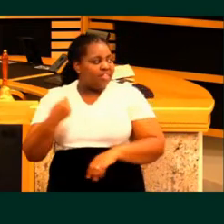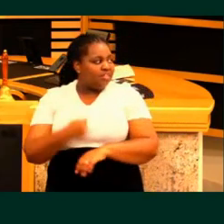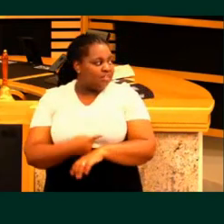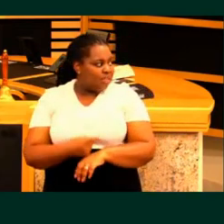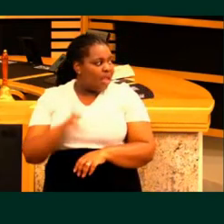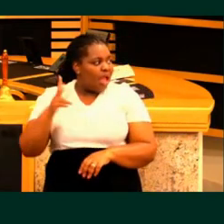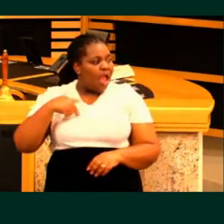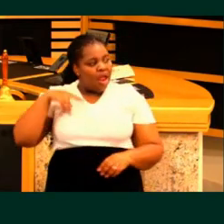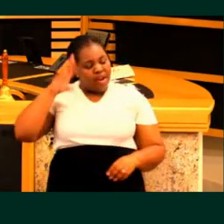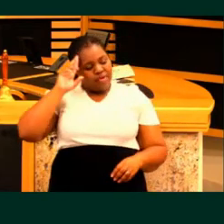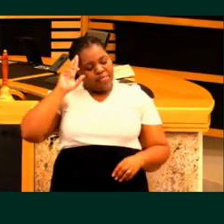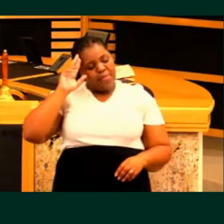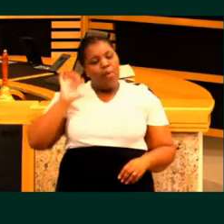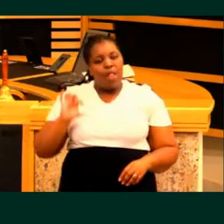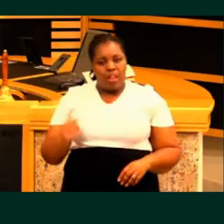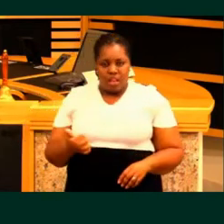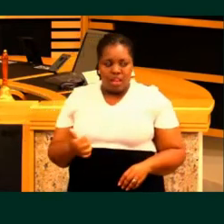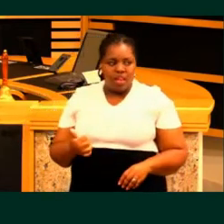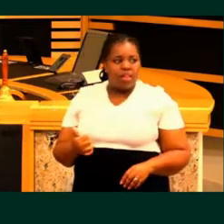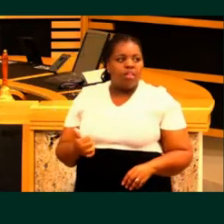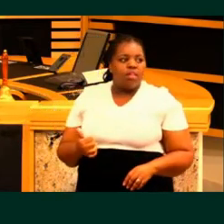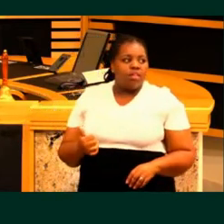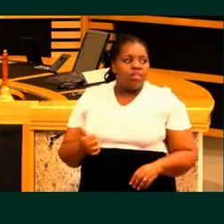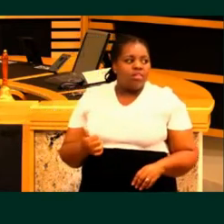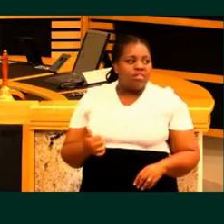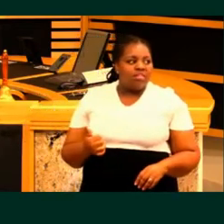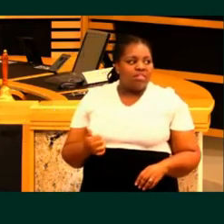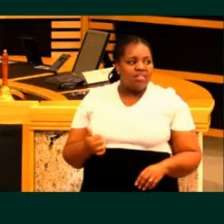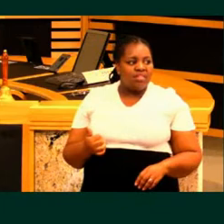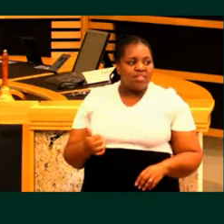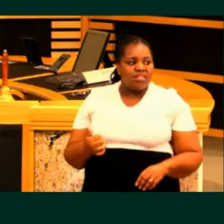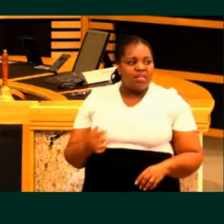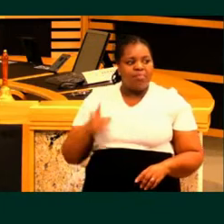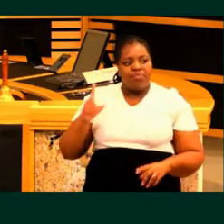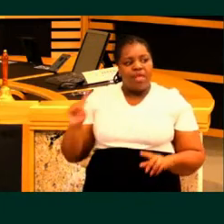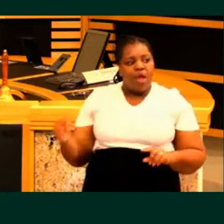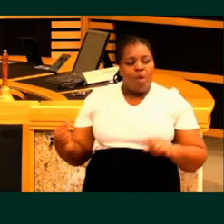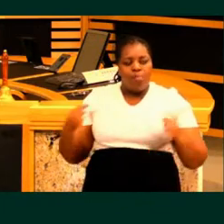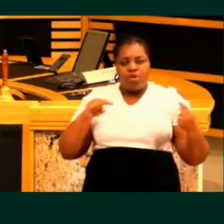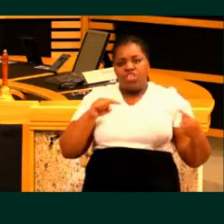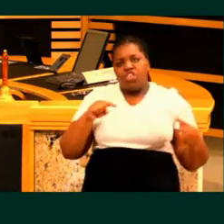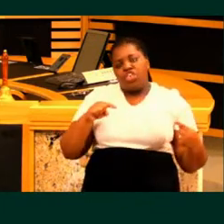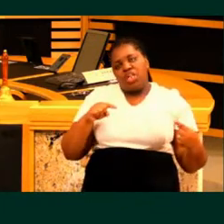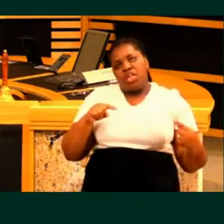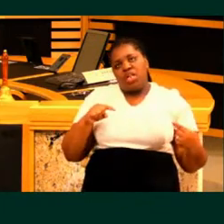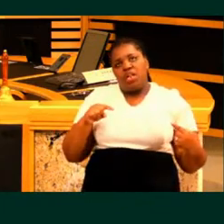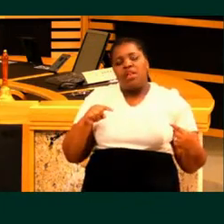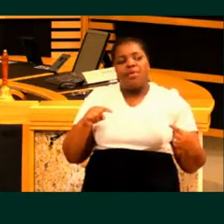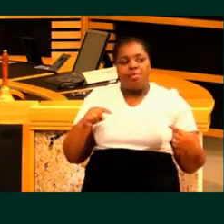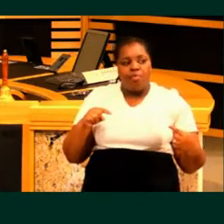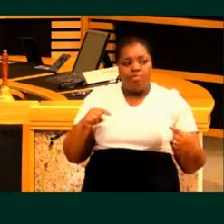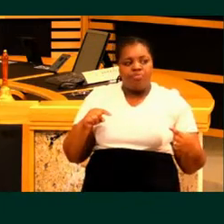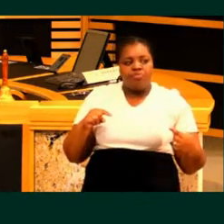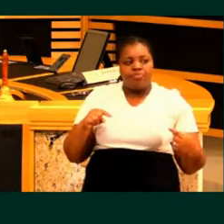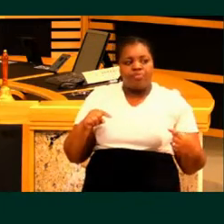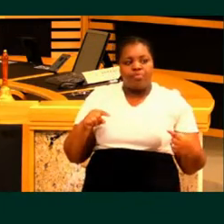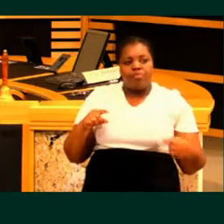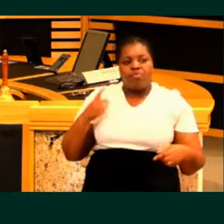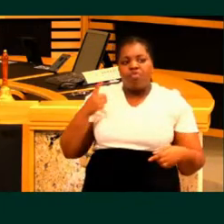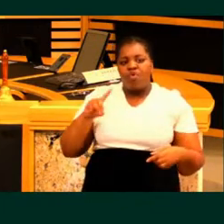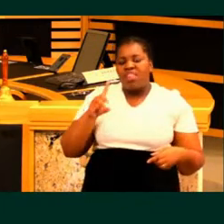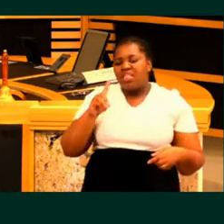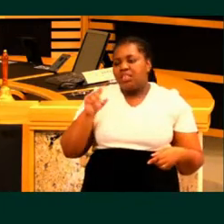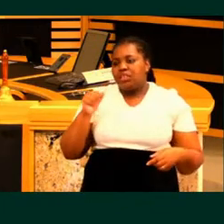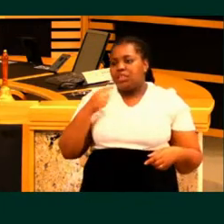remember extremely well and the opposition was was opposition to the DI